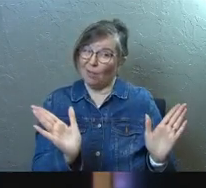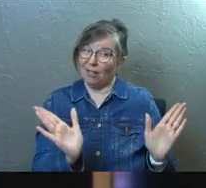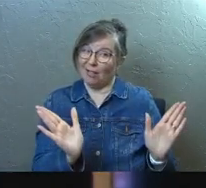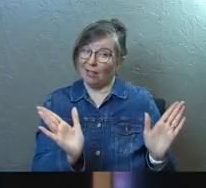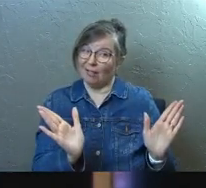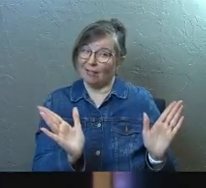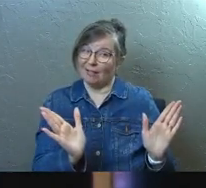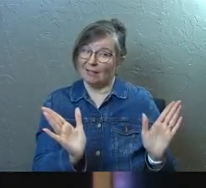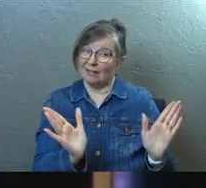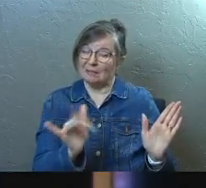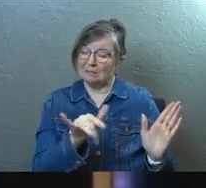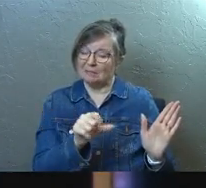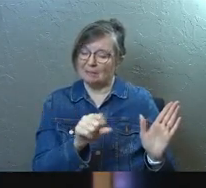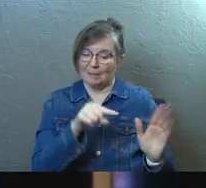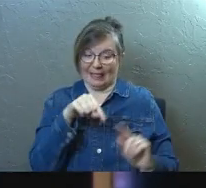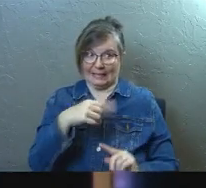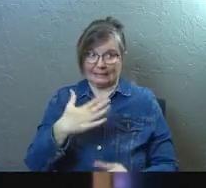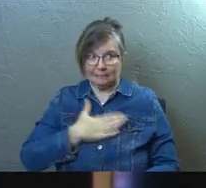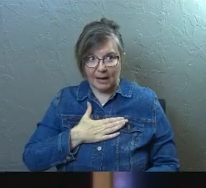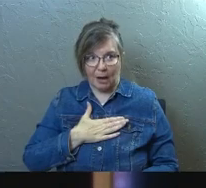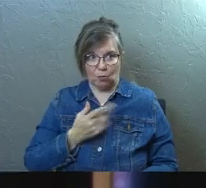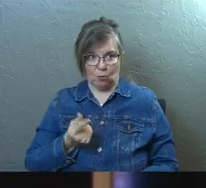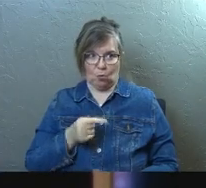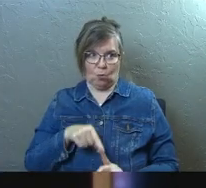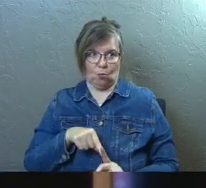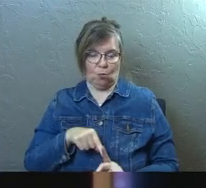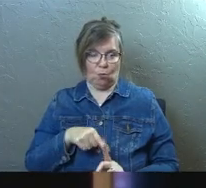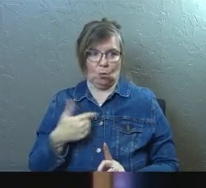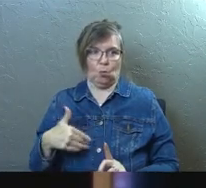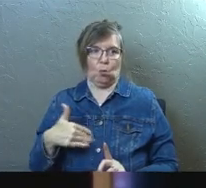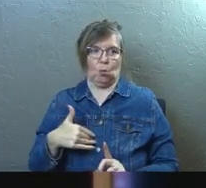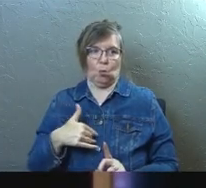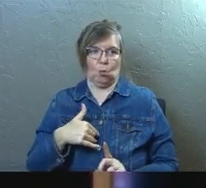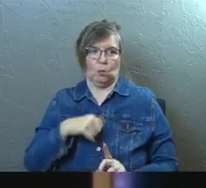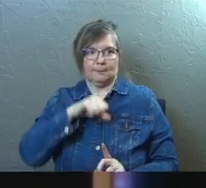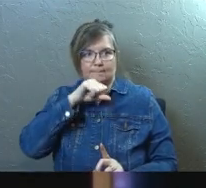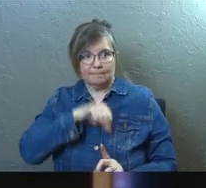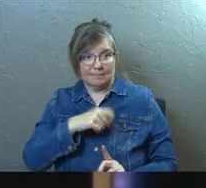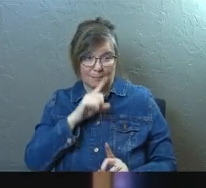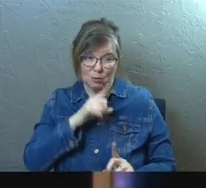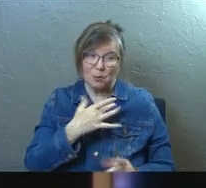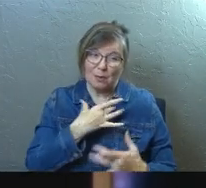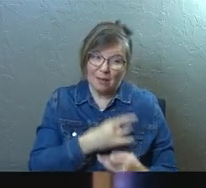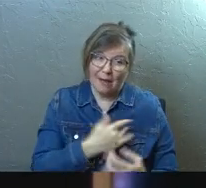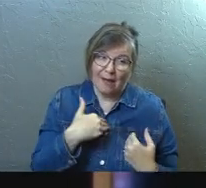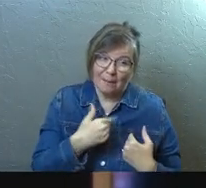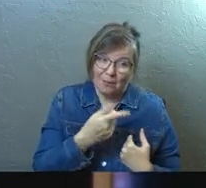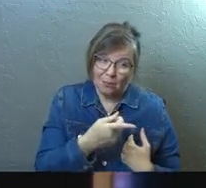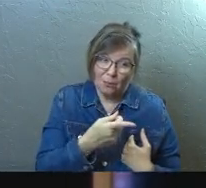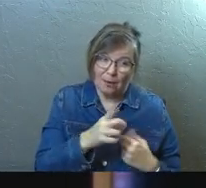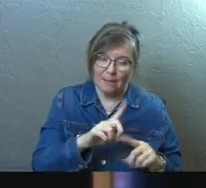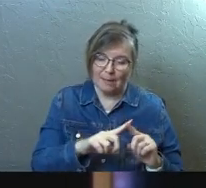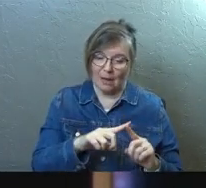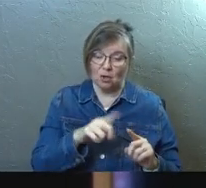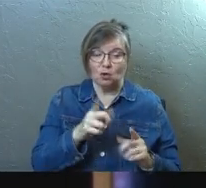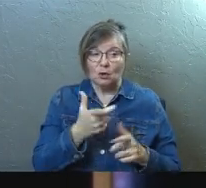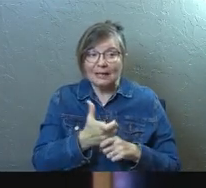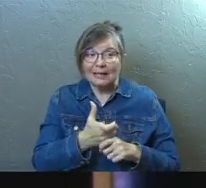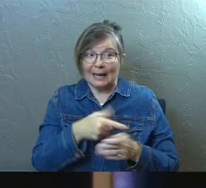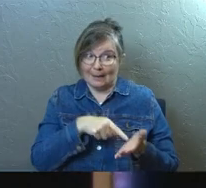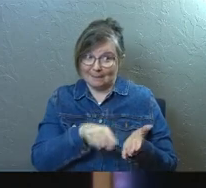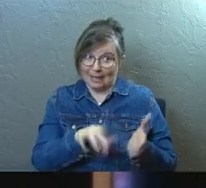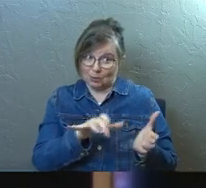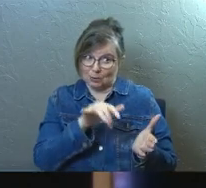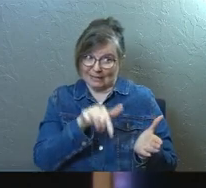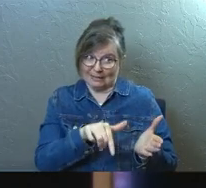general, but this is my dog. I bet you like animals, but you're getting